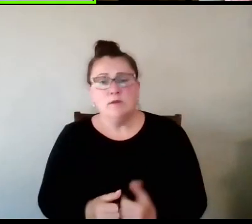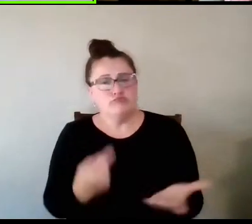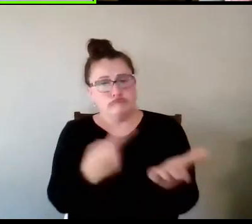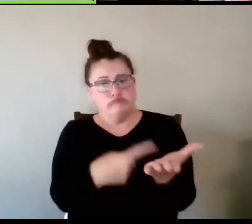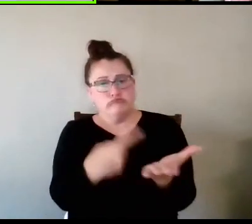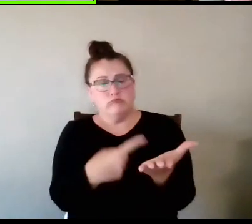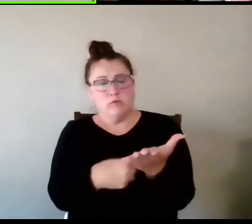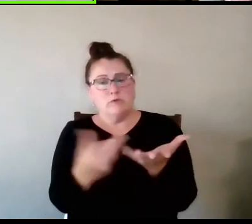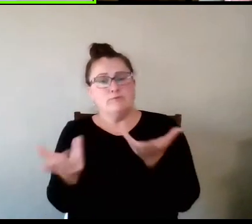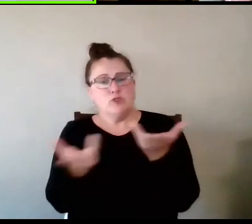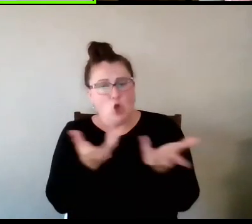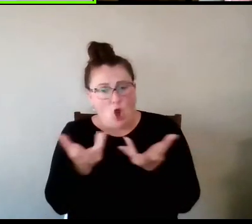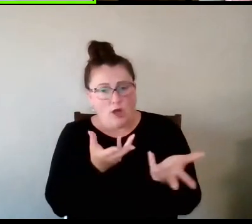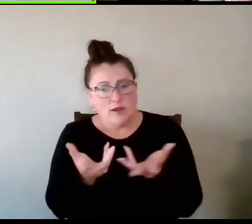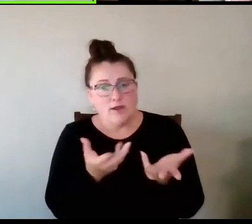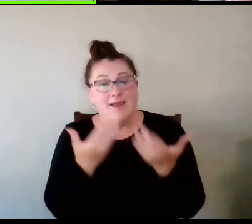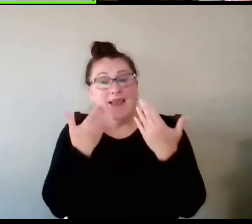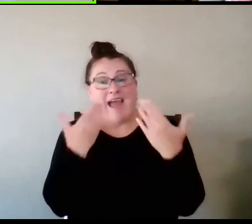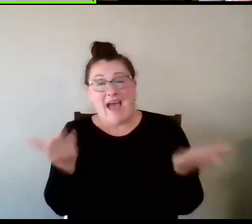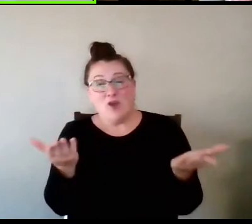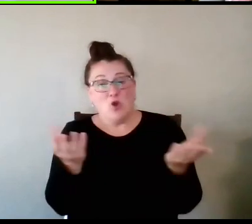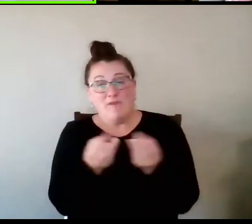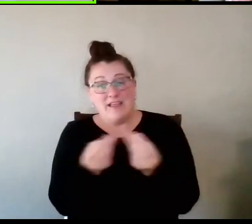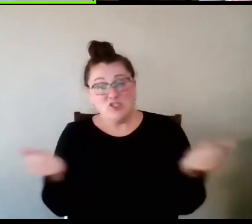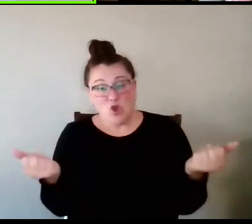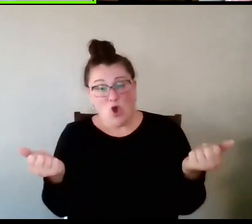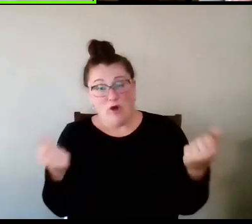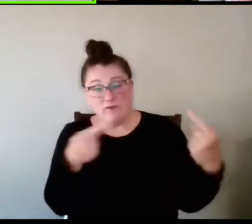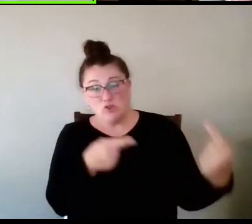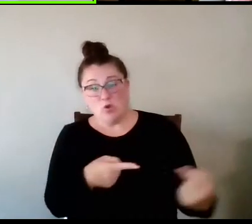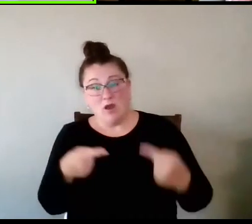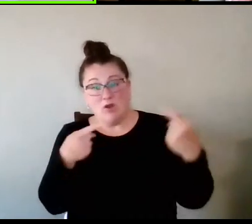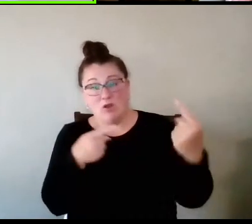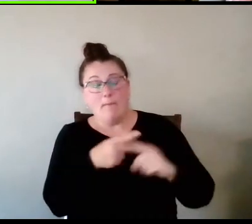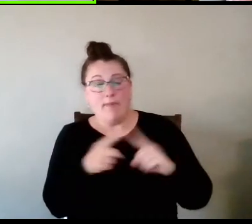it. And I don't know whether I can solve your biggest struggle, but at least